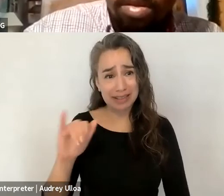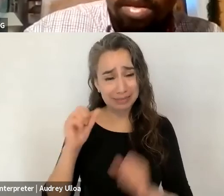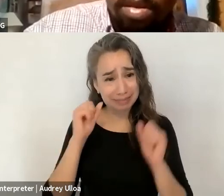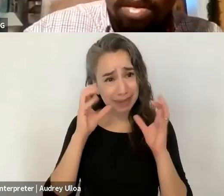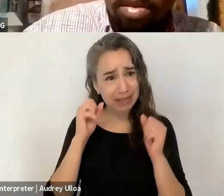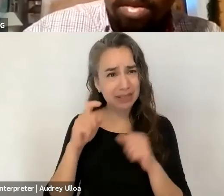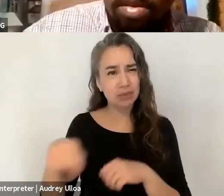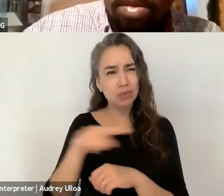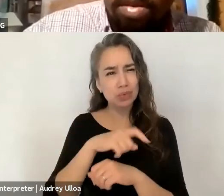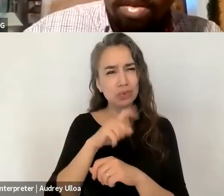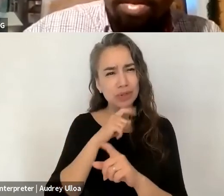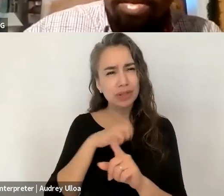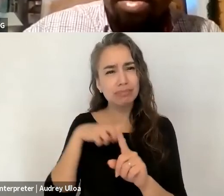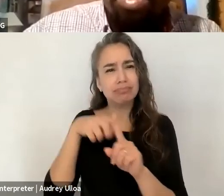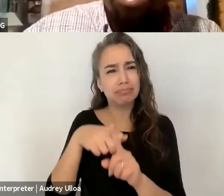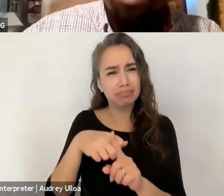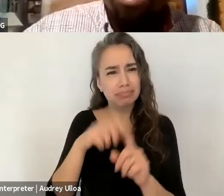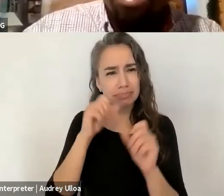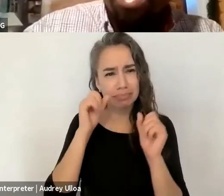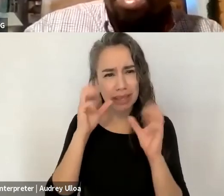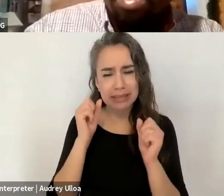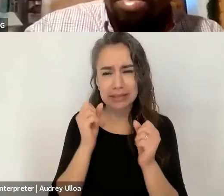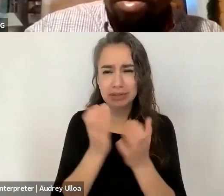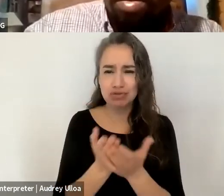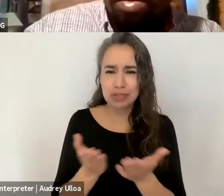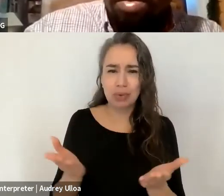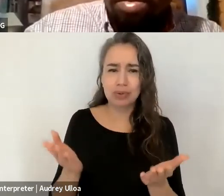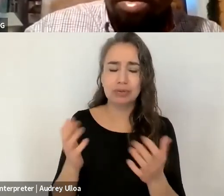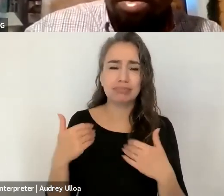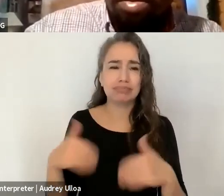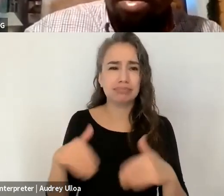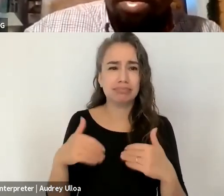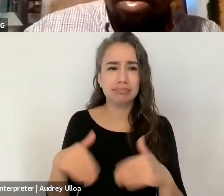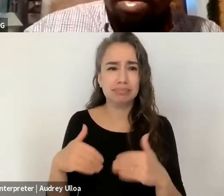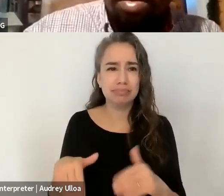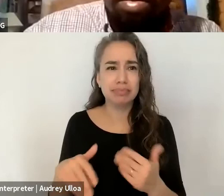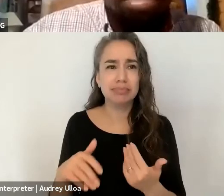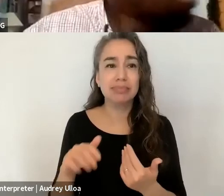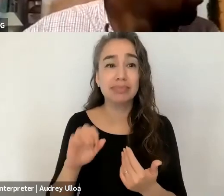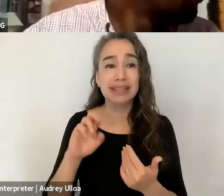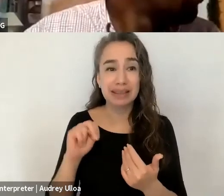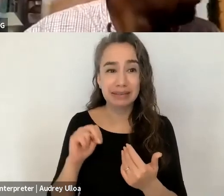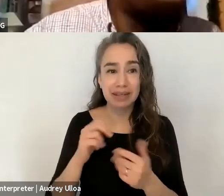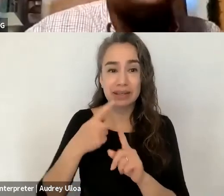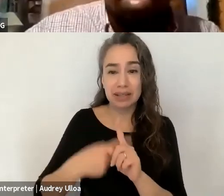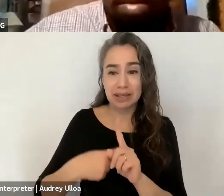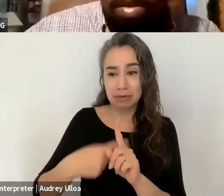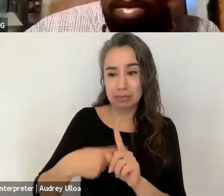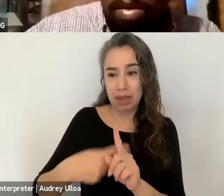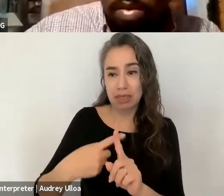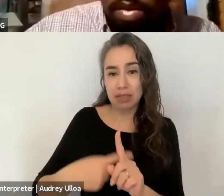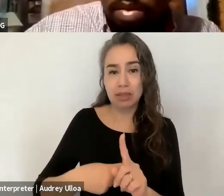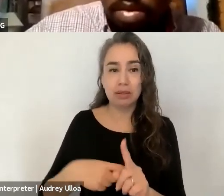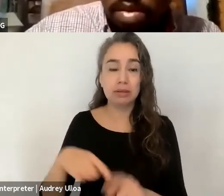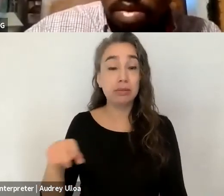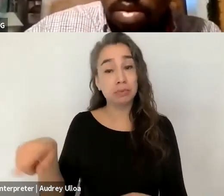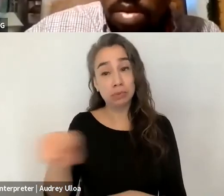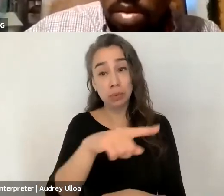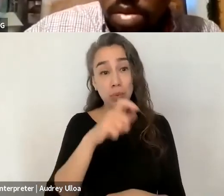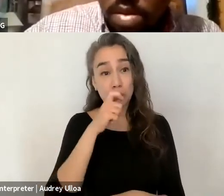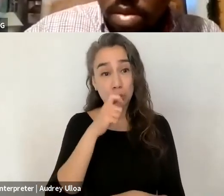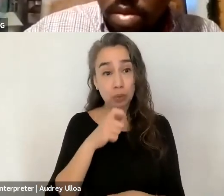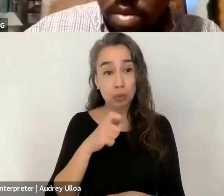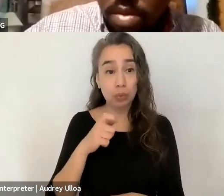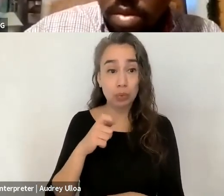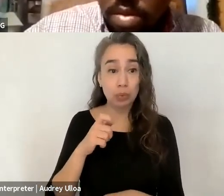tapped into some amazing resources. I just, even each month, just so those of you who are